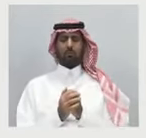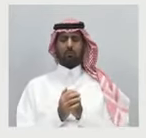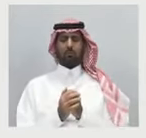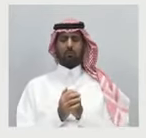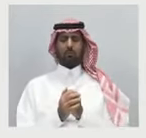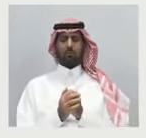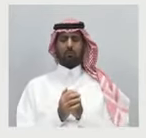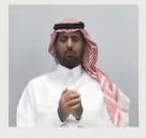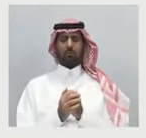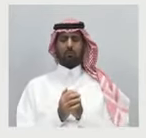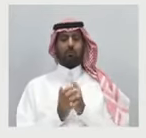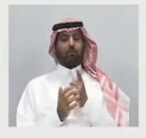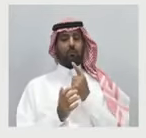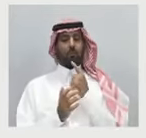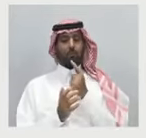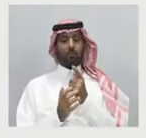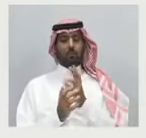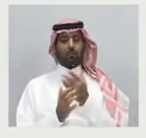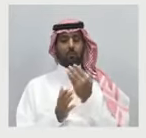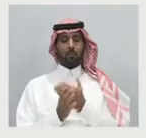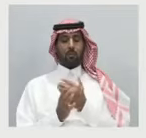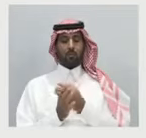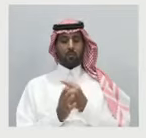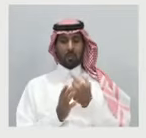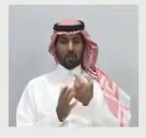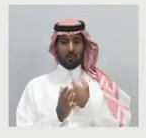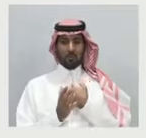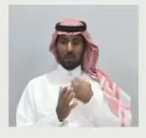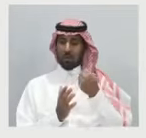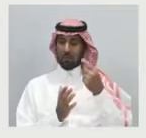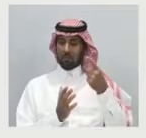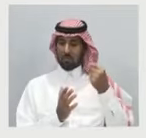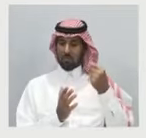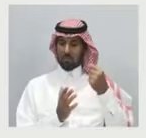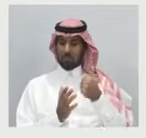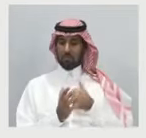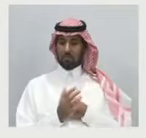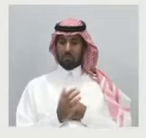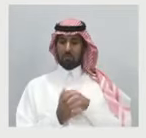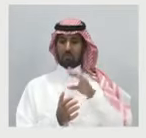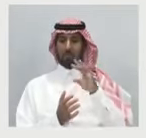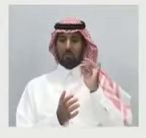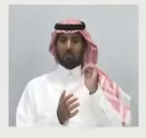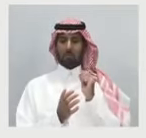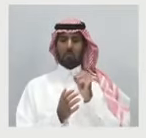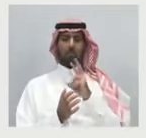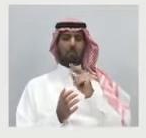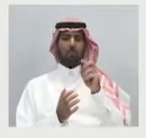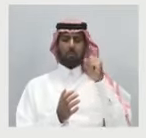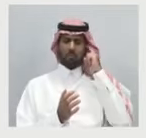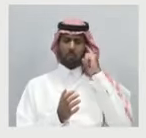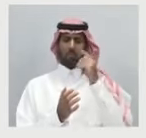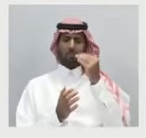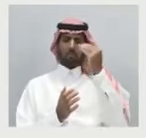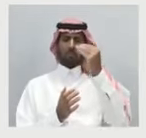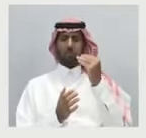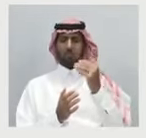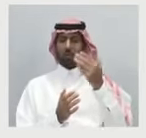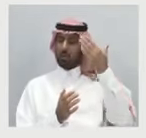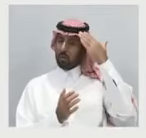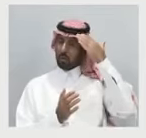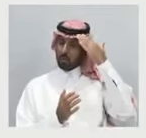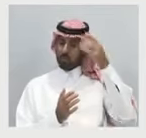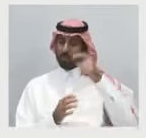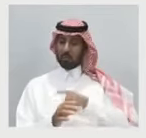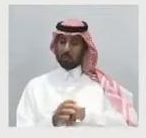as yours. This is why me. Okay? Then we have the closing. It is the thank you for your